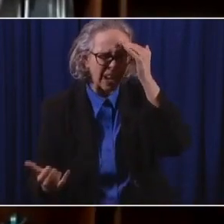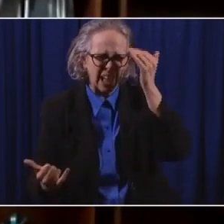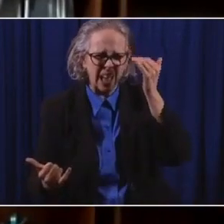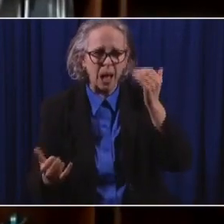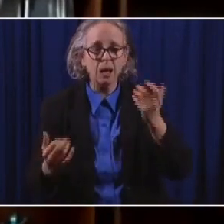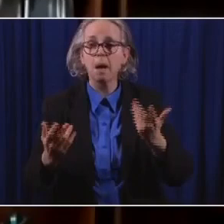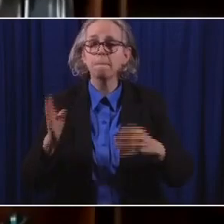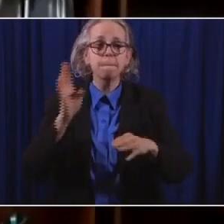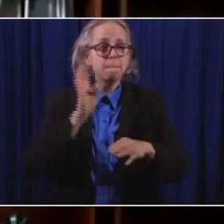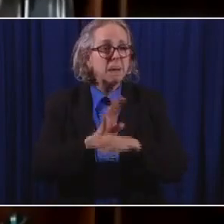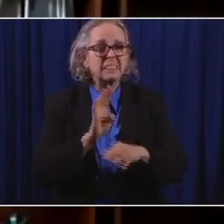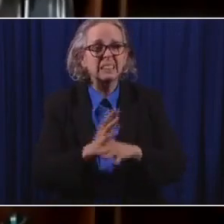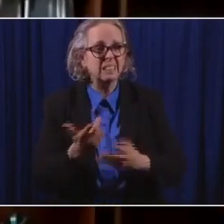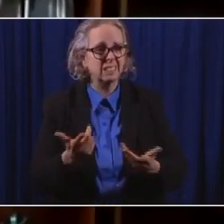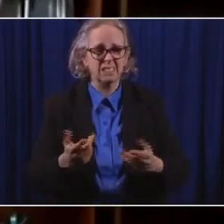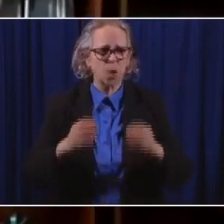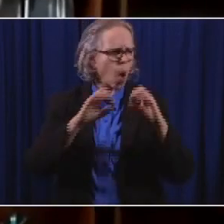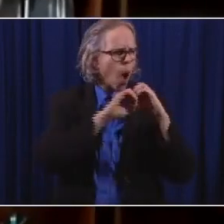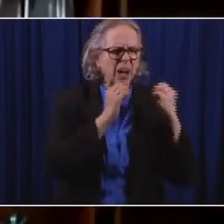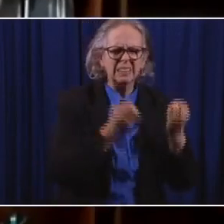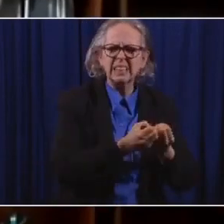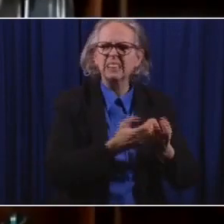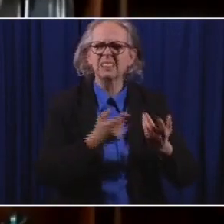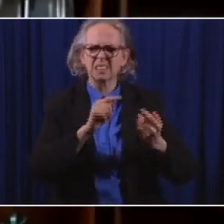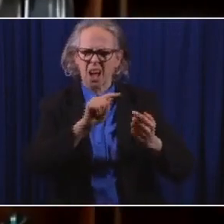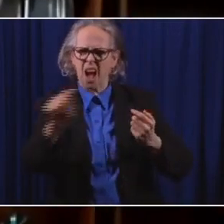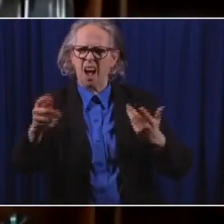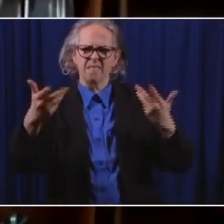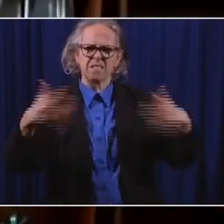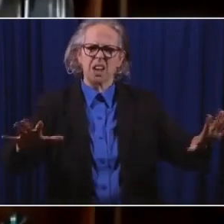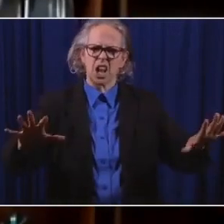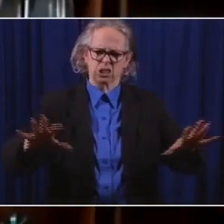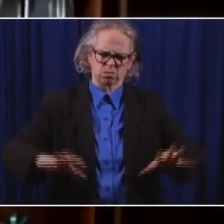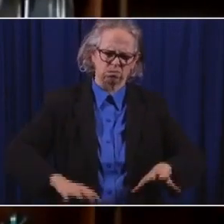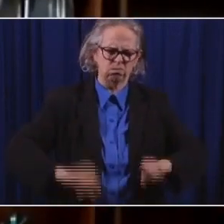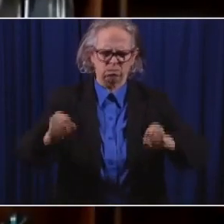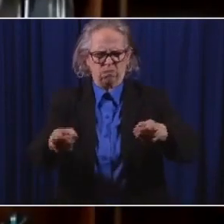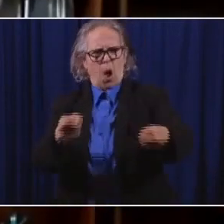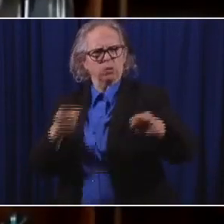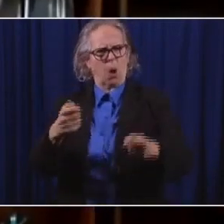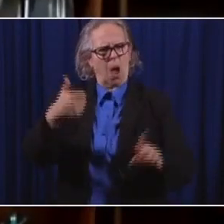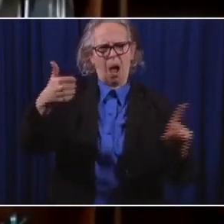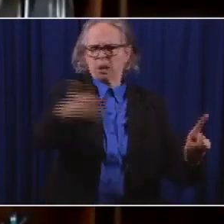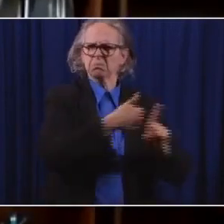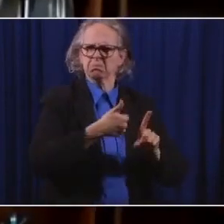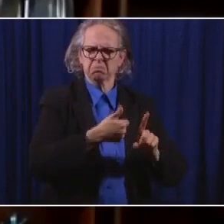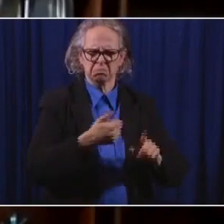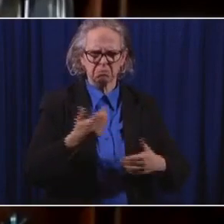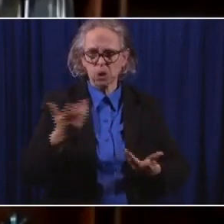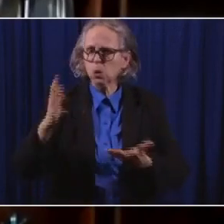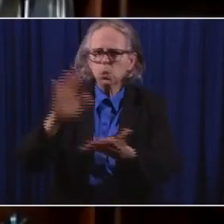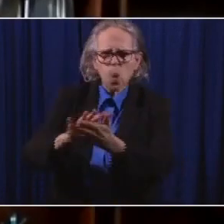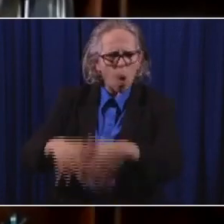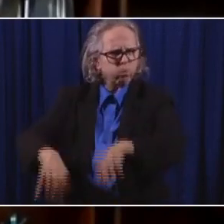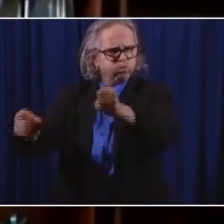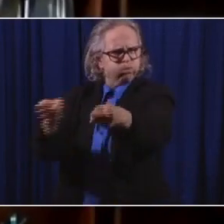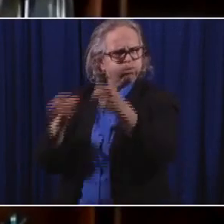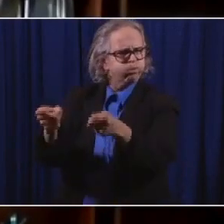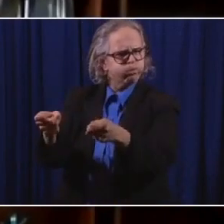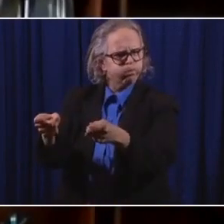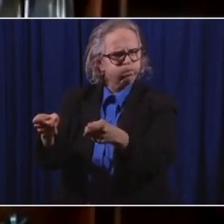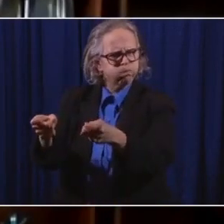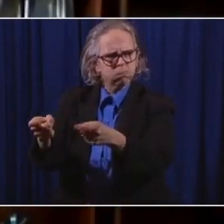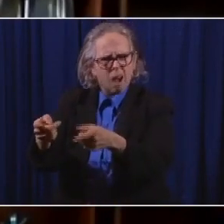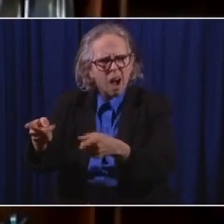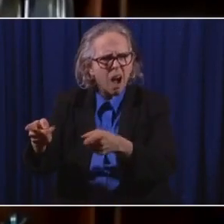responding, and the businesses and the things that they're doing in the schools. And as you mentioned, the football story, it's not the formal events